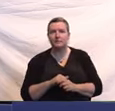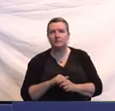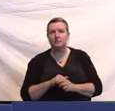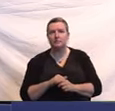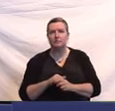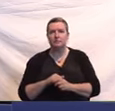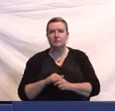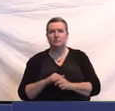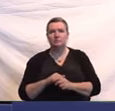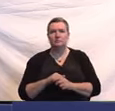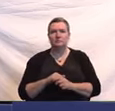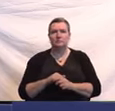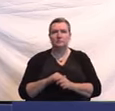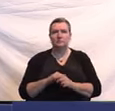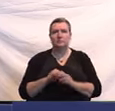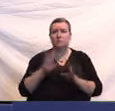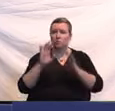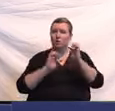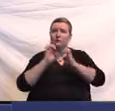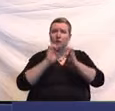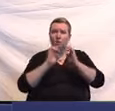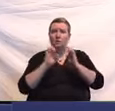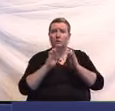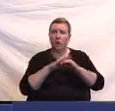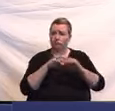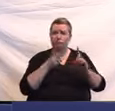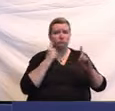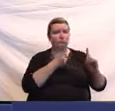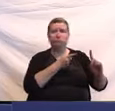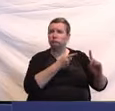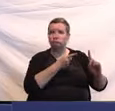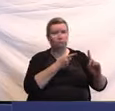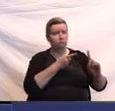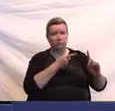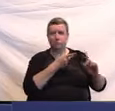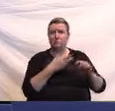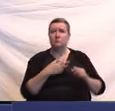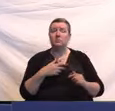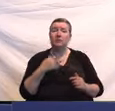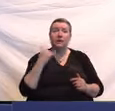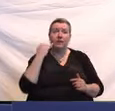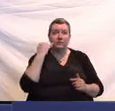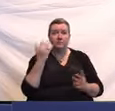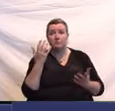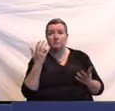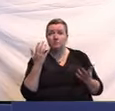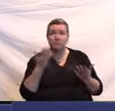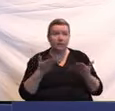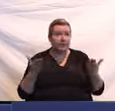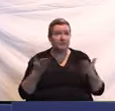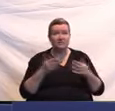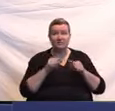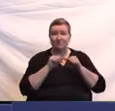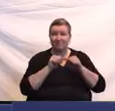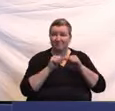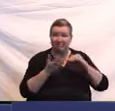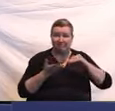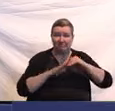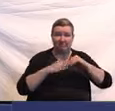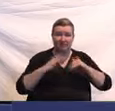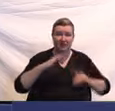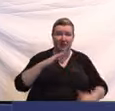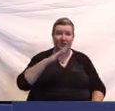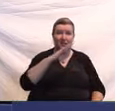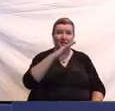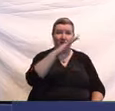evaluation is pretty much on target. If things stay the way they are right now, we would